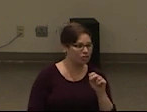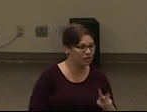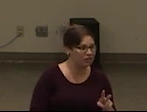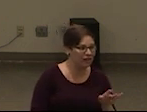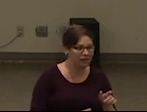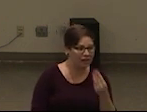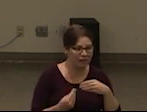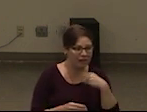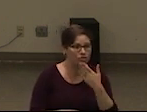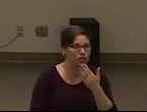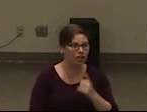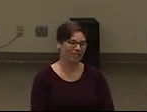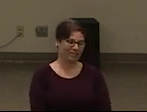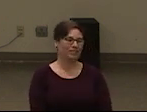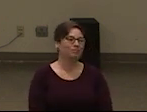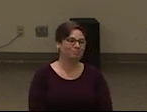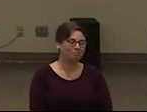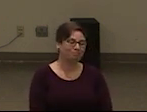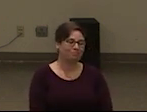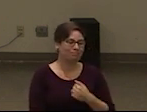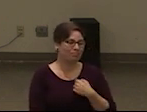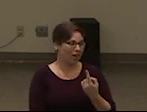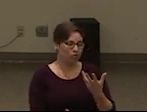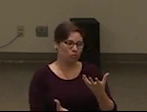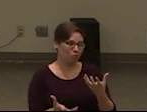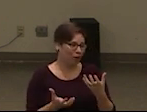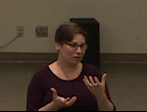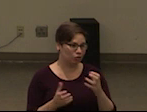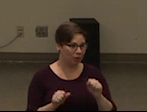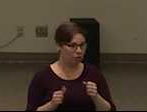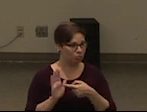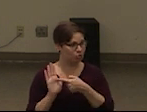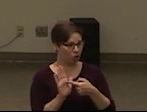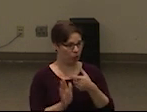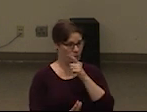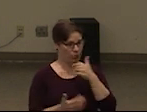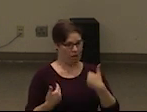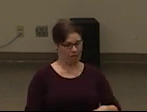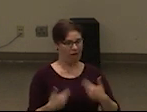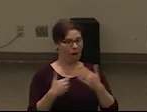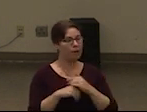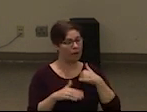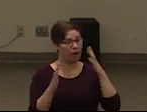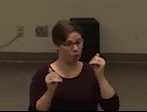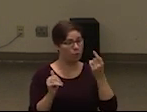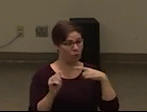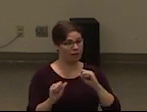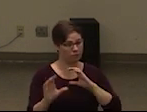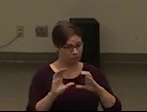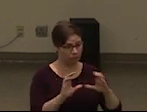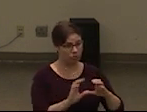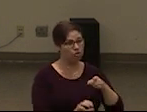breakfast things. But I just wanted to just be able to bring who I am to this space, and I hope as we have conversations that you feel like you can